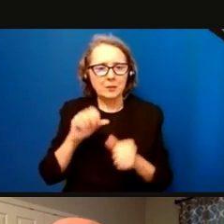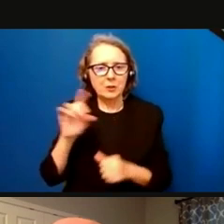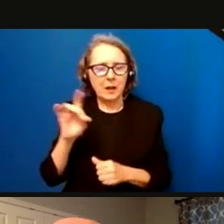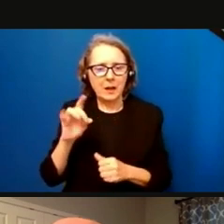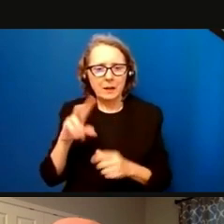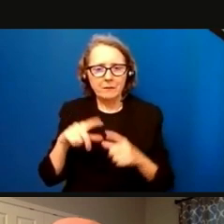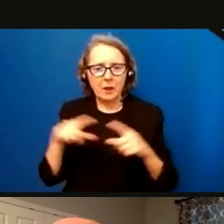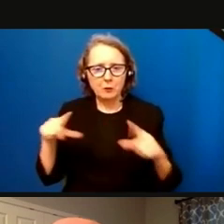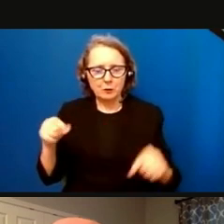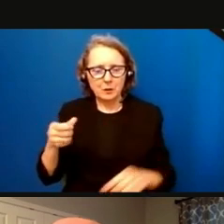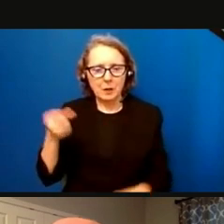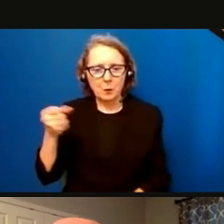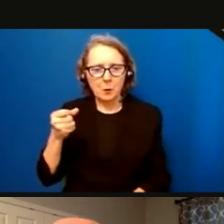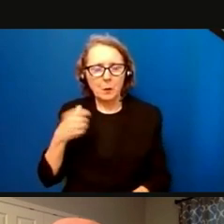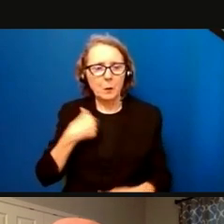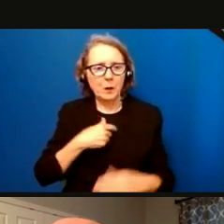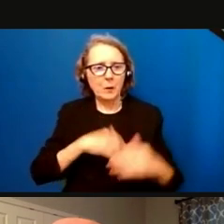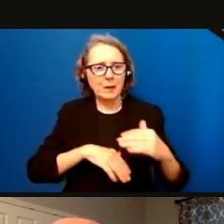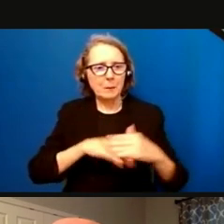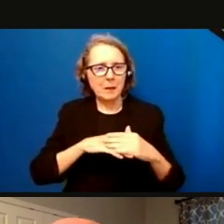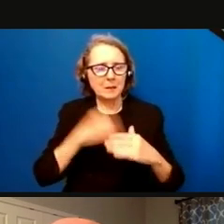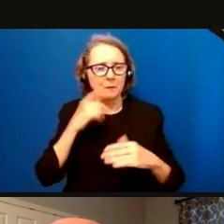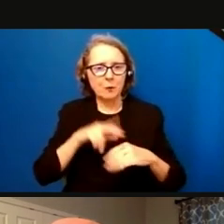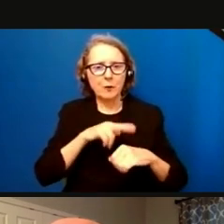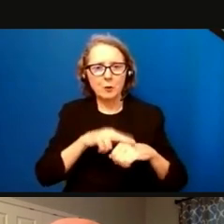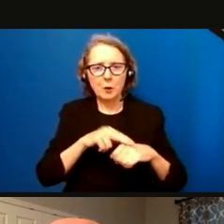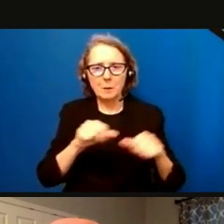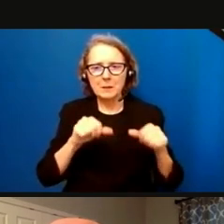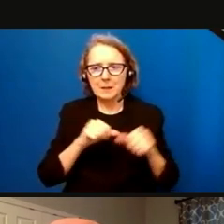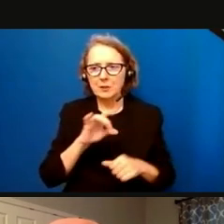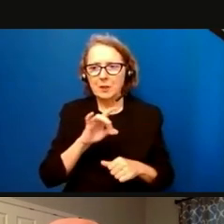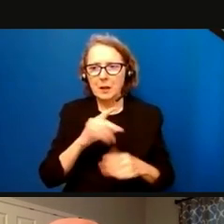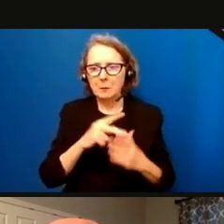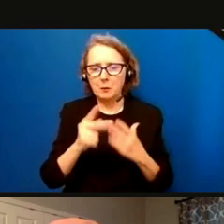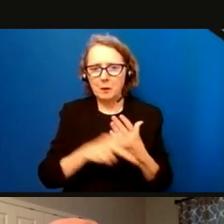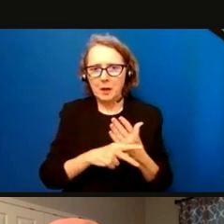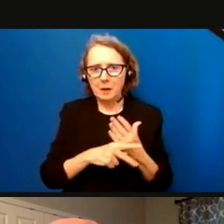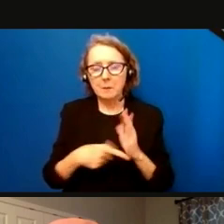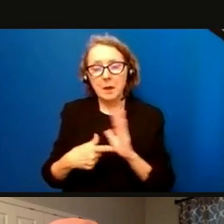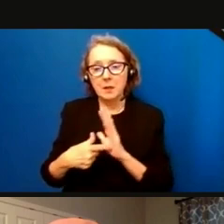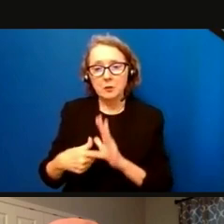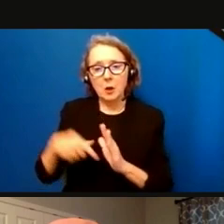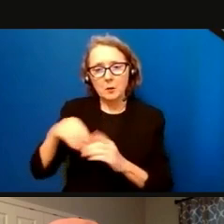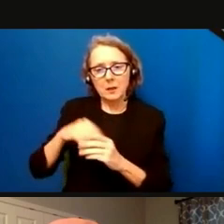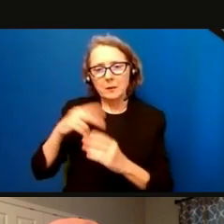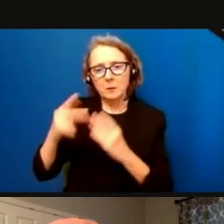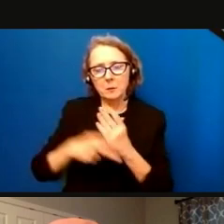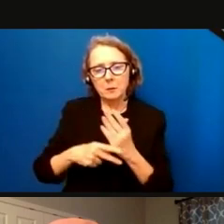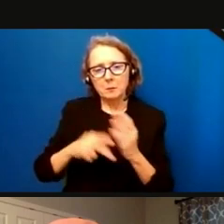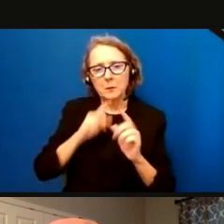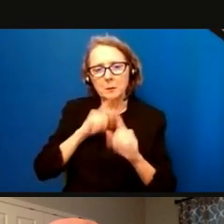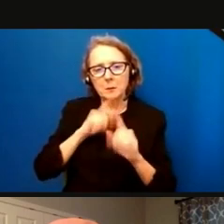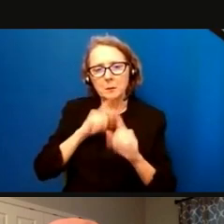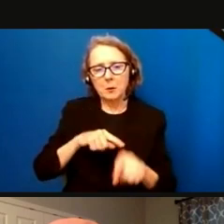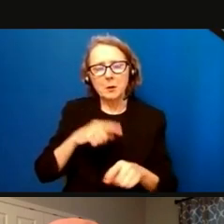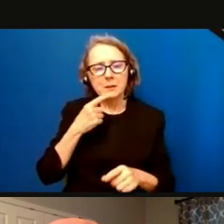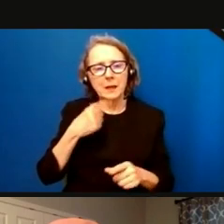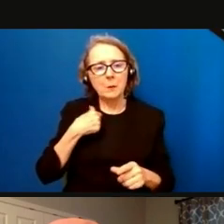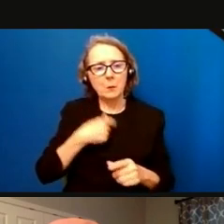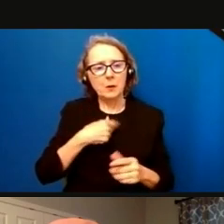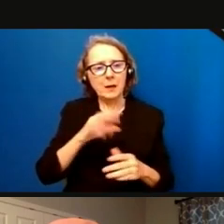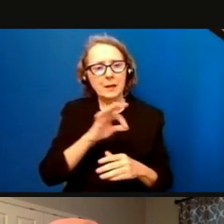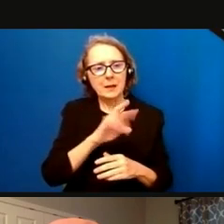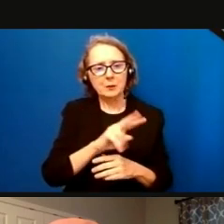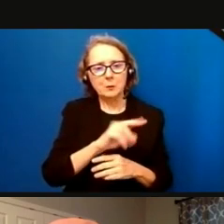for the normal Section 8 program. Even though it shows in that report that we're at 92%, we are